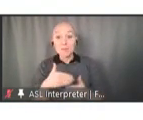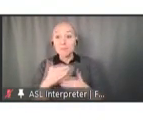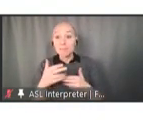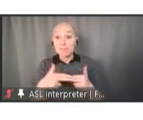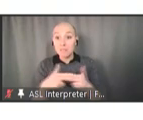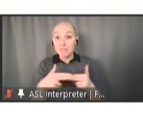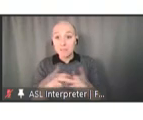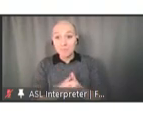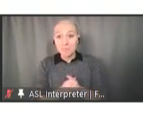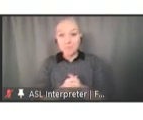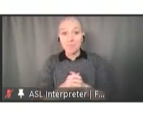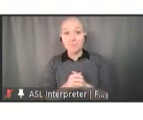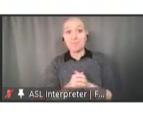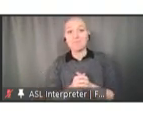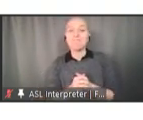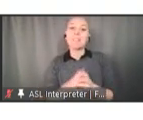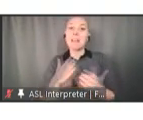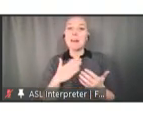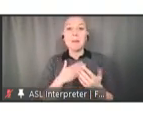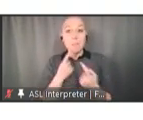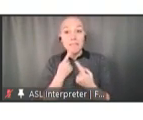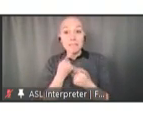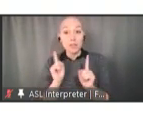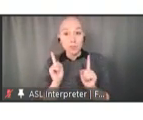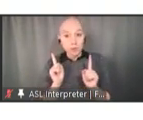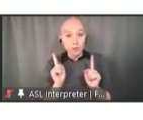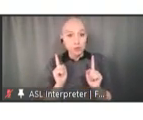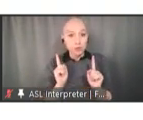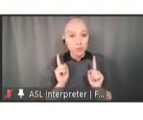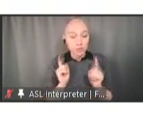This is my disclaimer. Next slide.